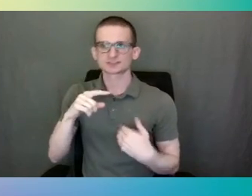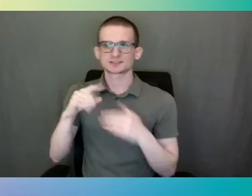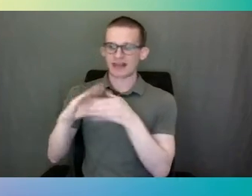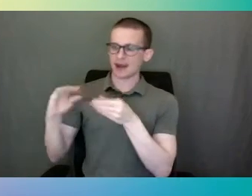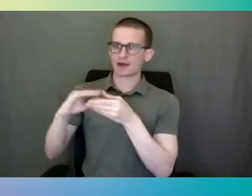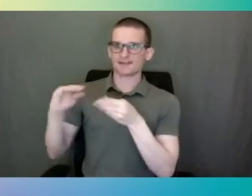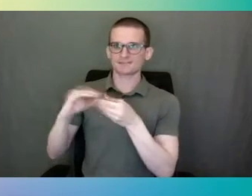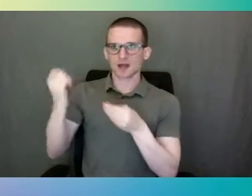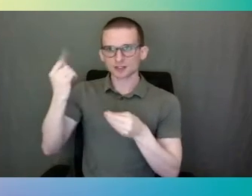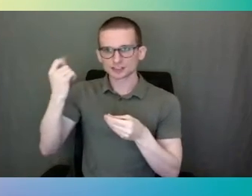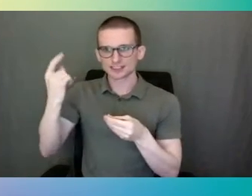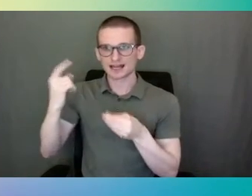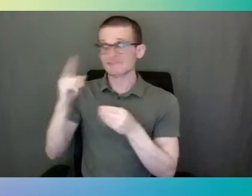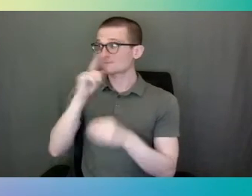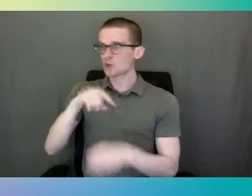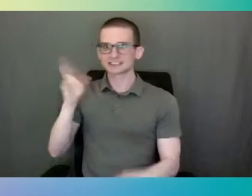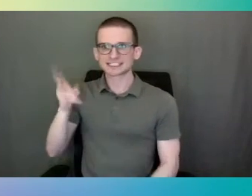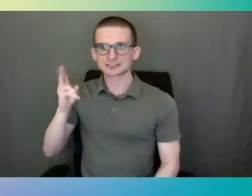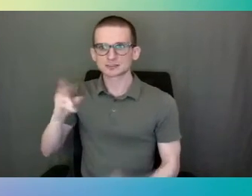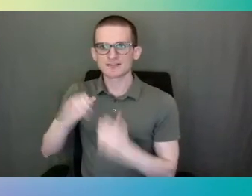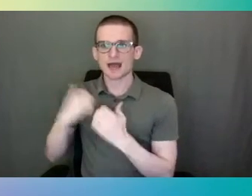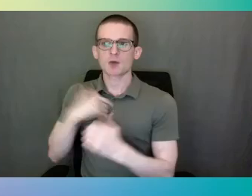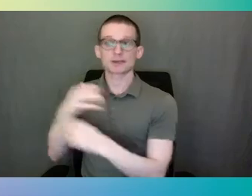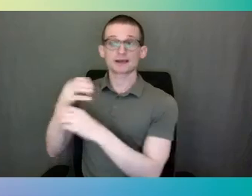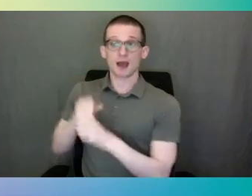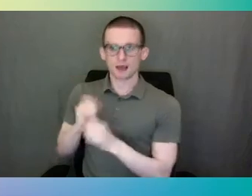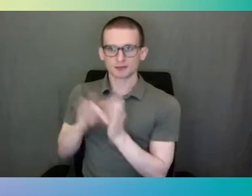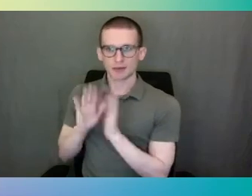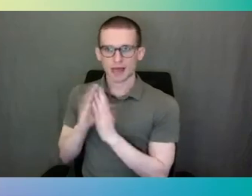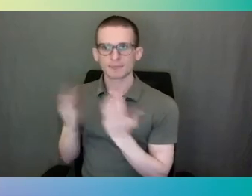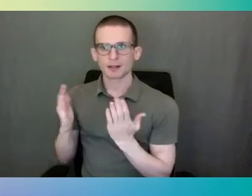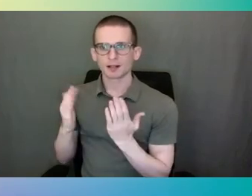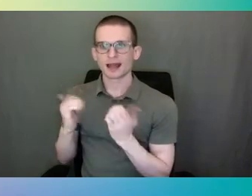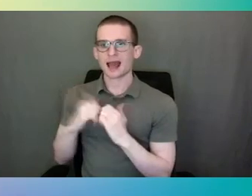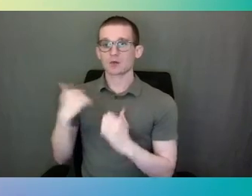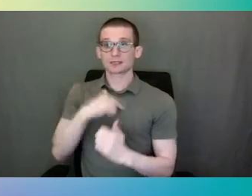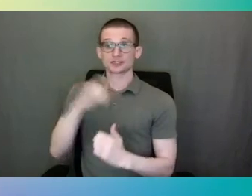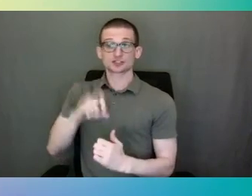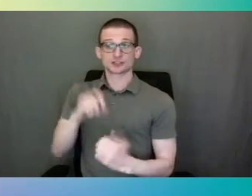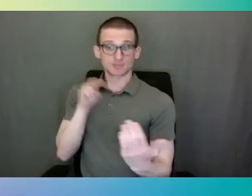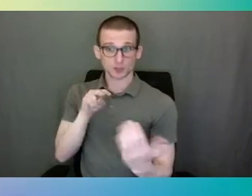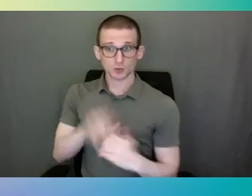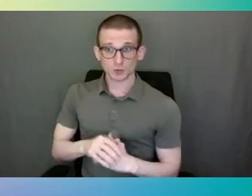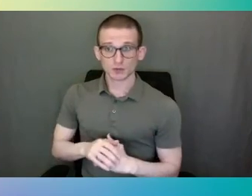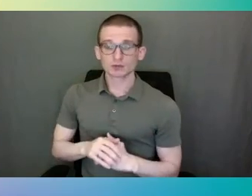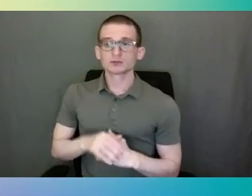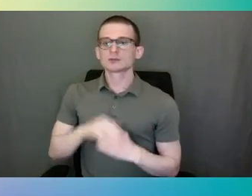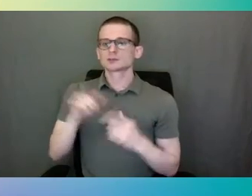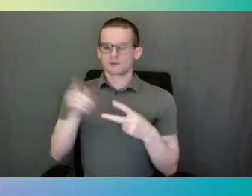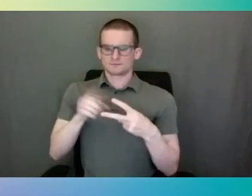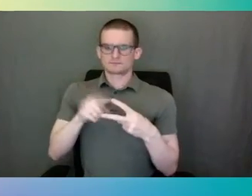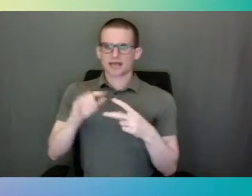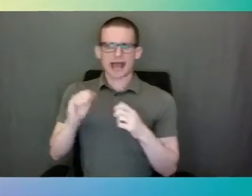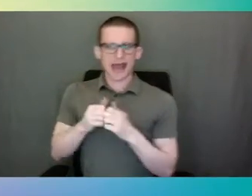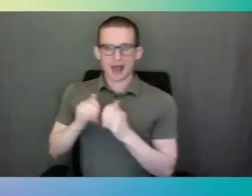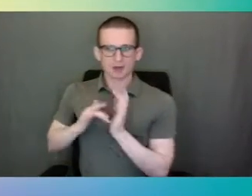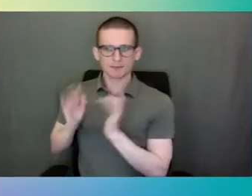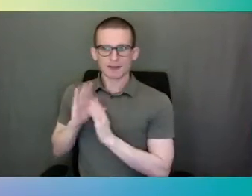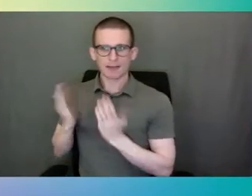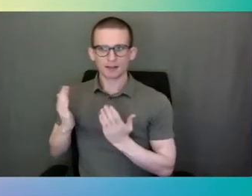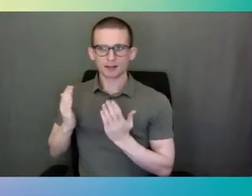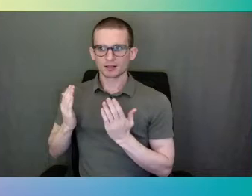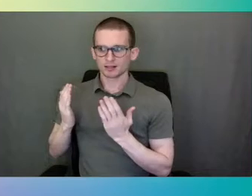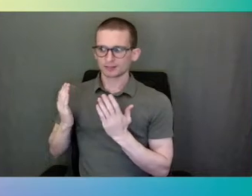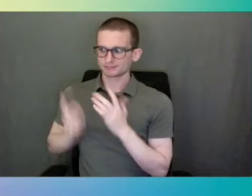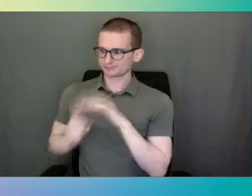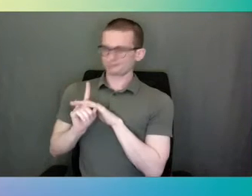Bible. And so let's talk about that for a little bit. So how did the Bible come to be? How did the Bible come to be?